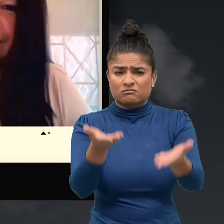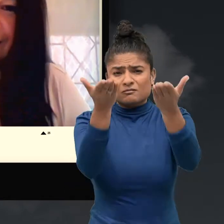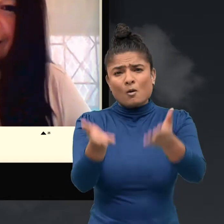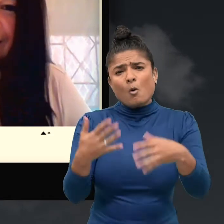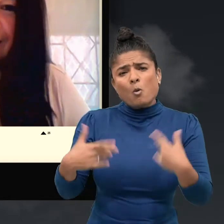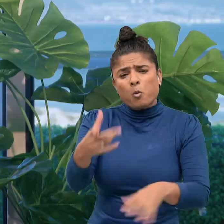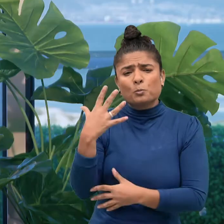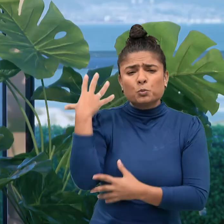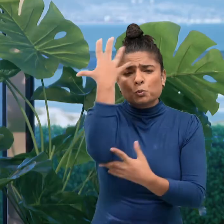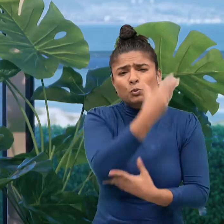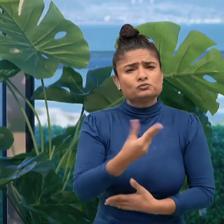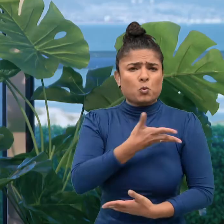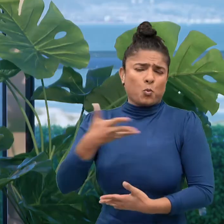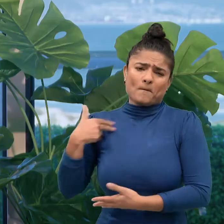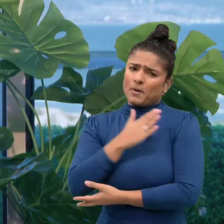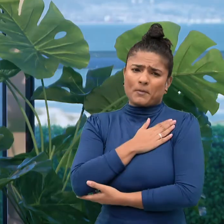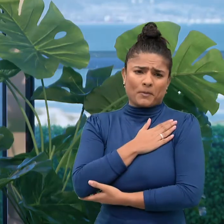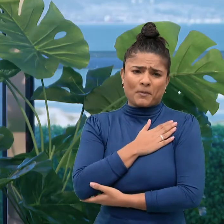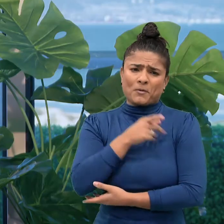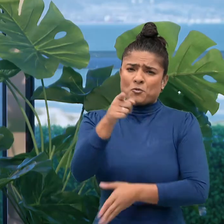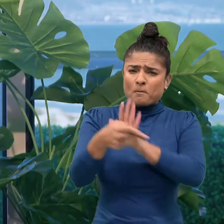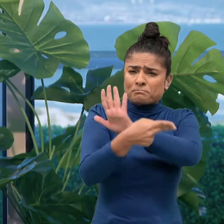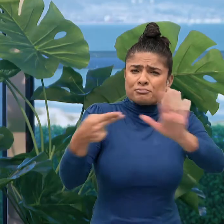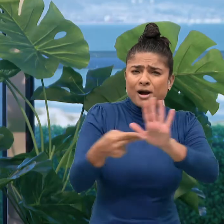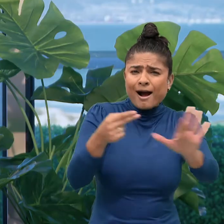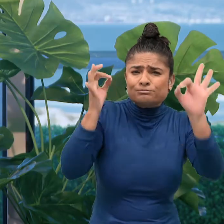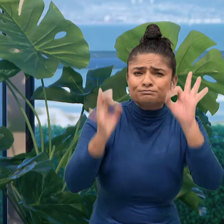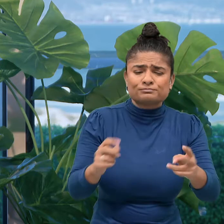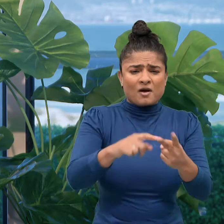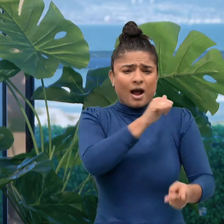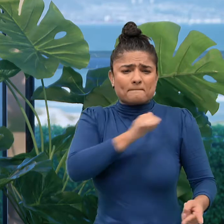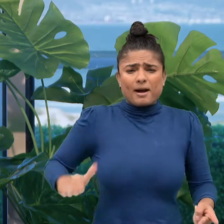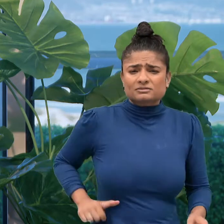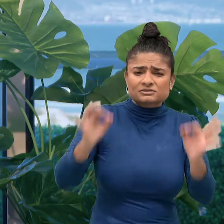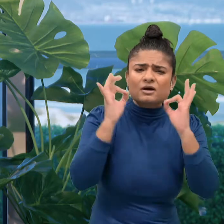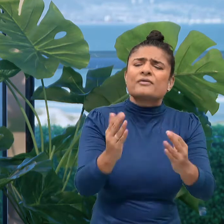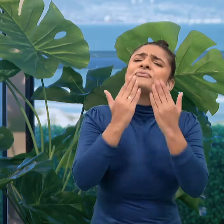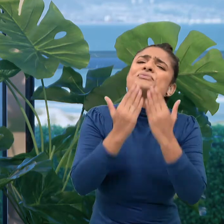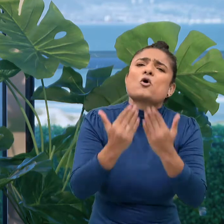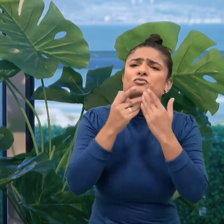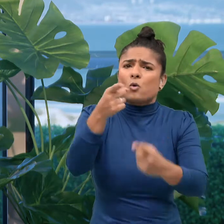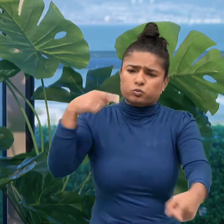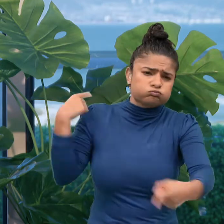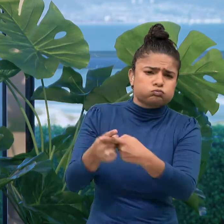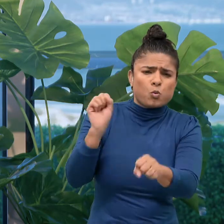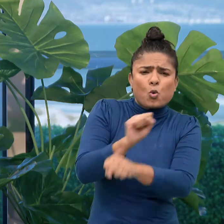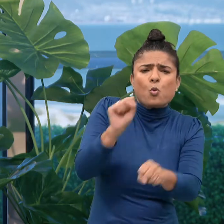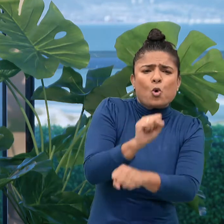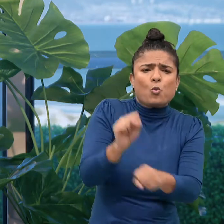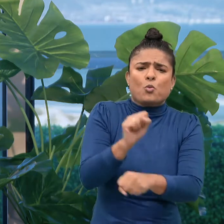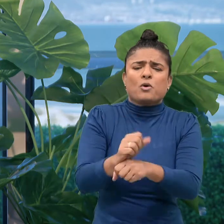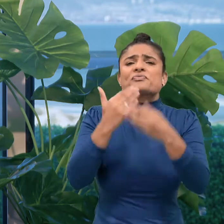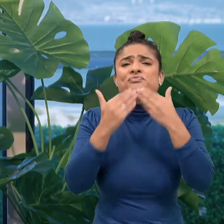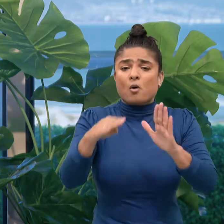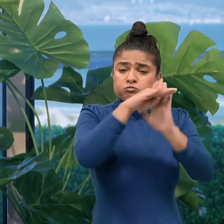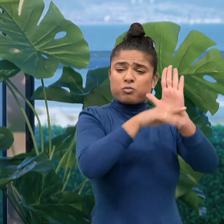you certainly are a very beautiful woman and a great brand ambassador for your brand. And I thank you so much for the work that you've been